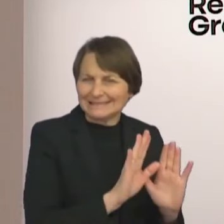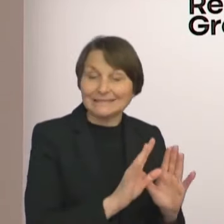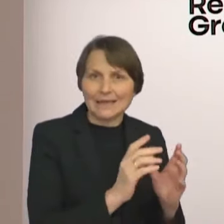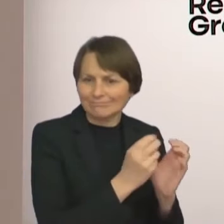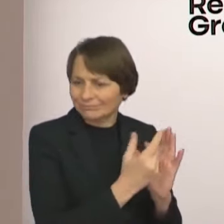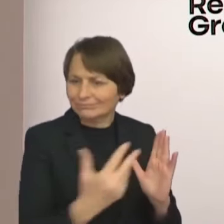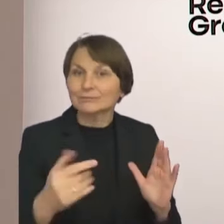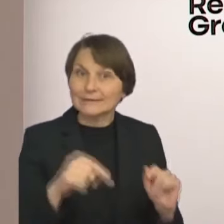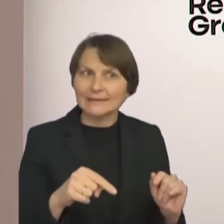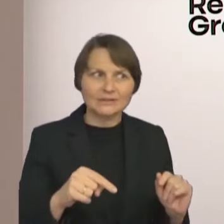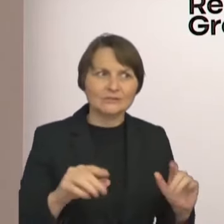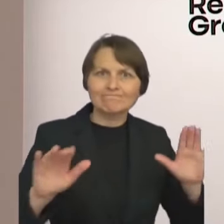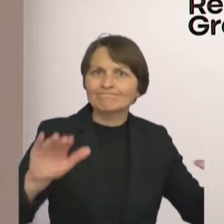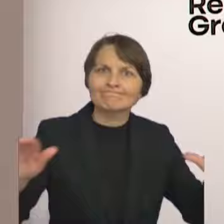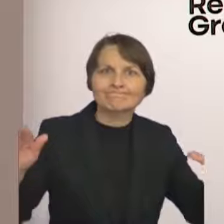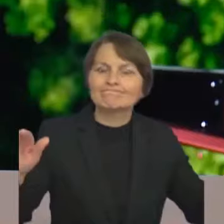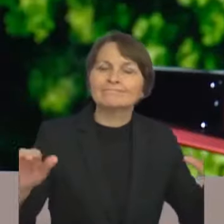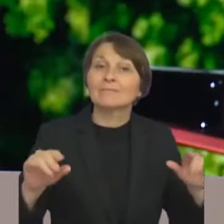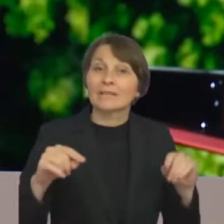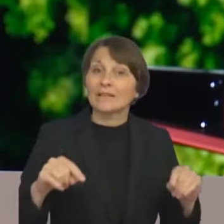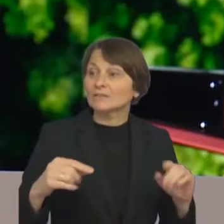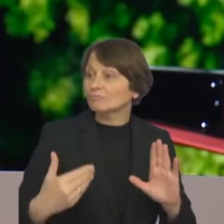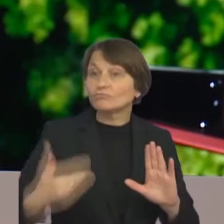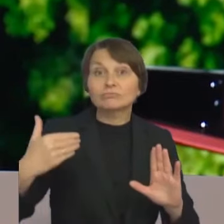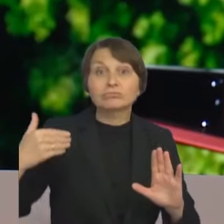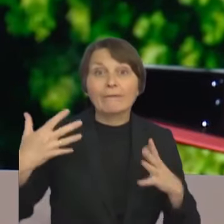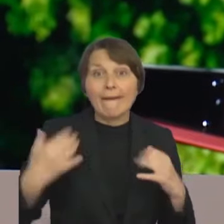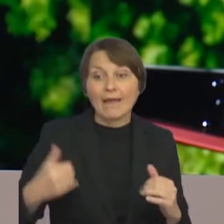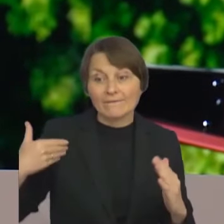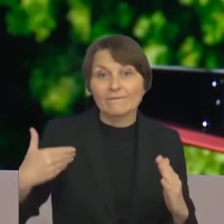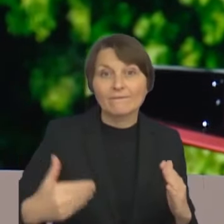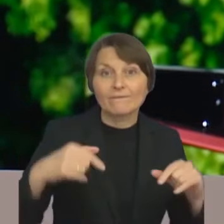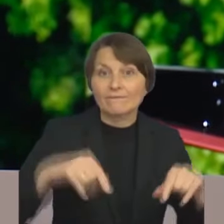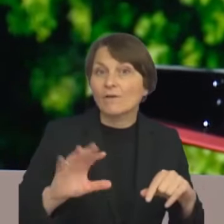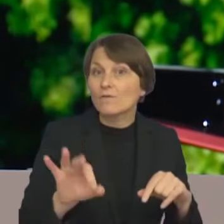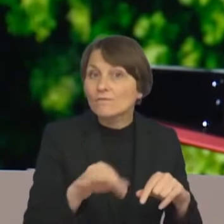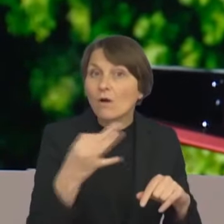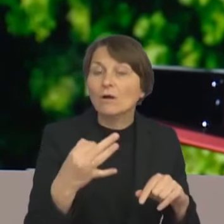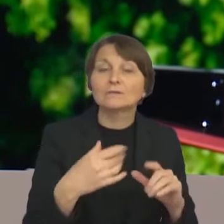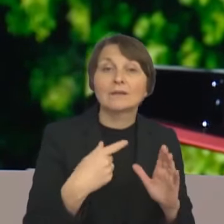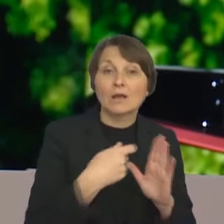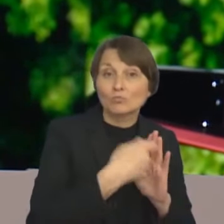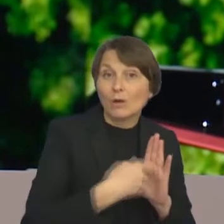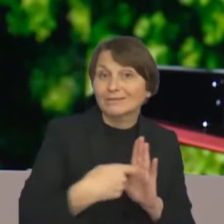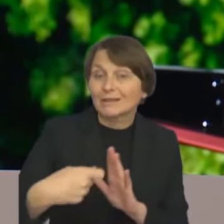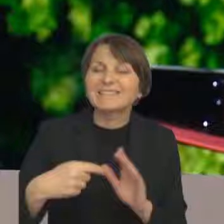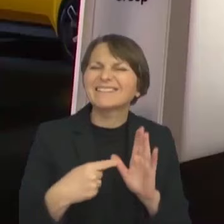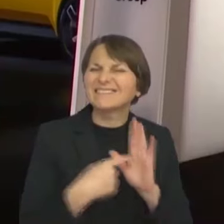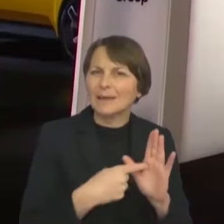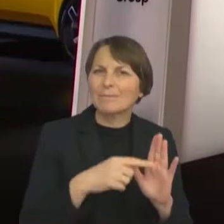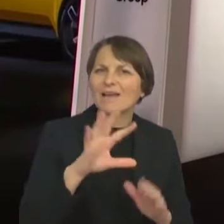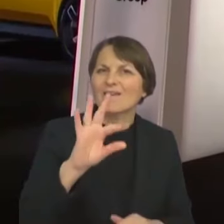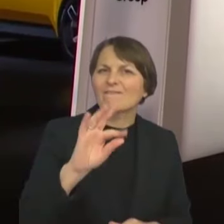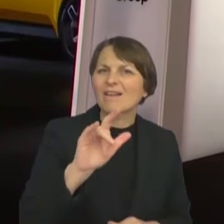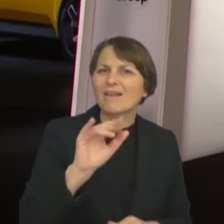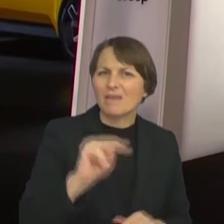that we haven't had in the system for a very long time, like the project for Flan, or where, for example, you know,